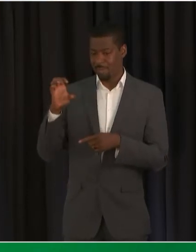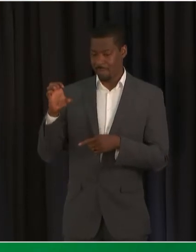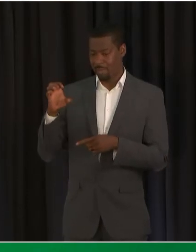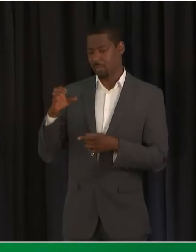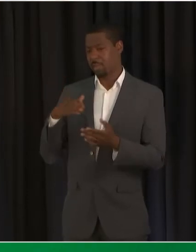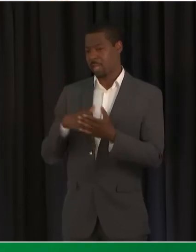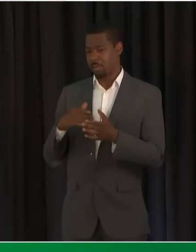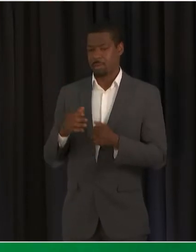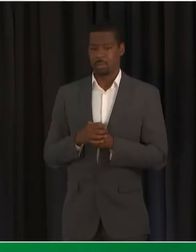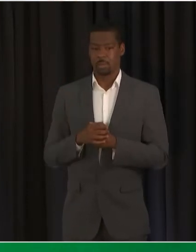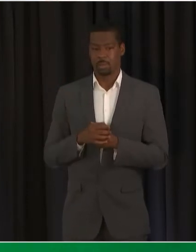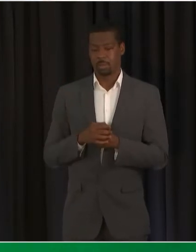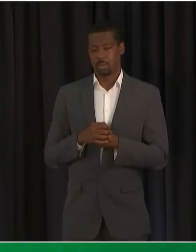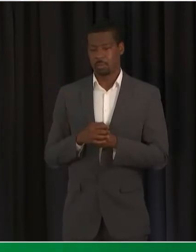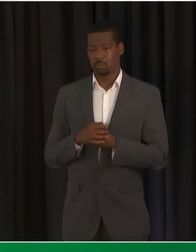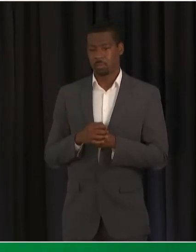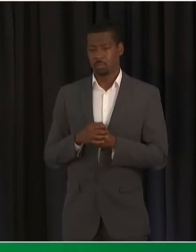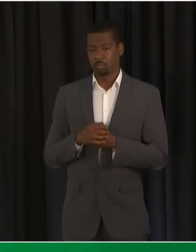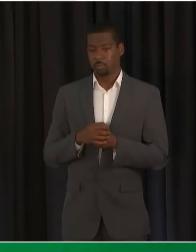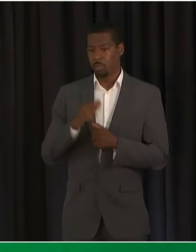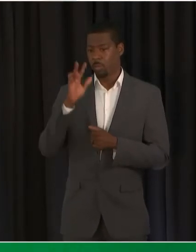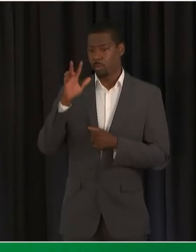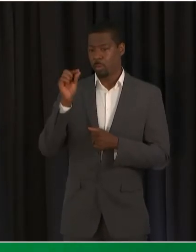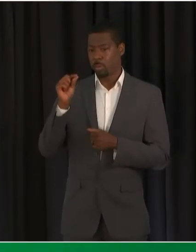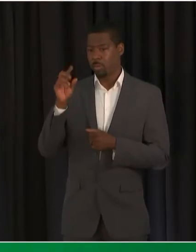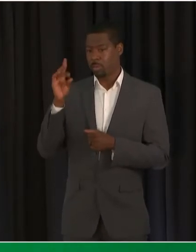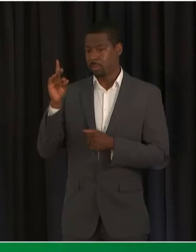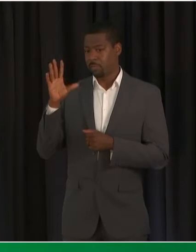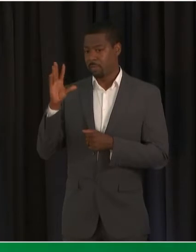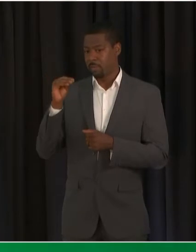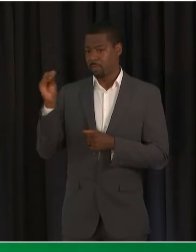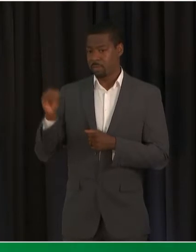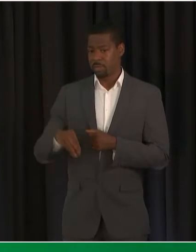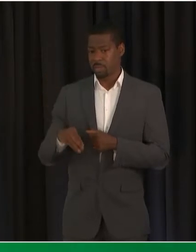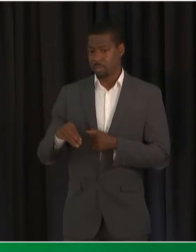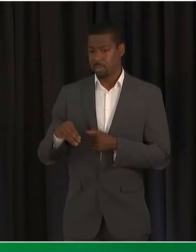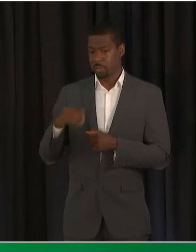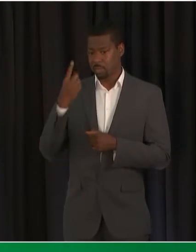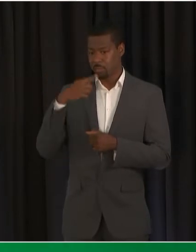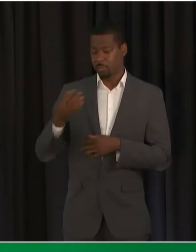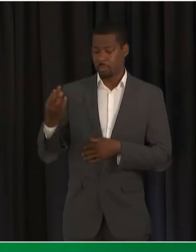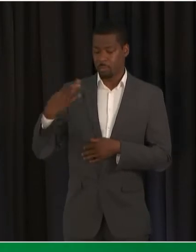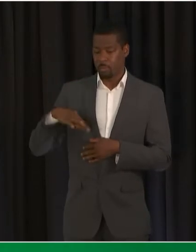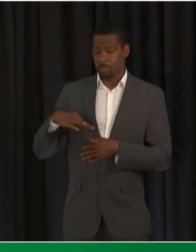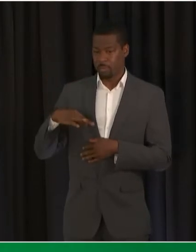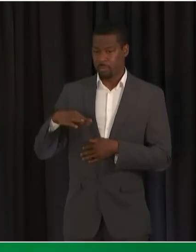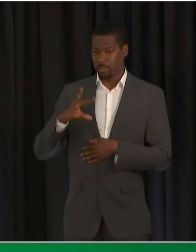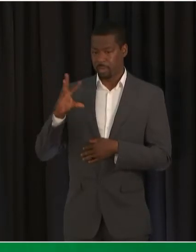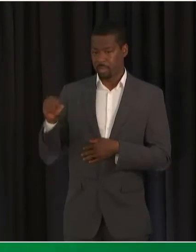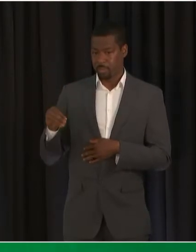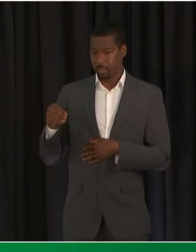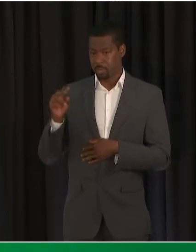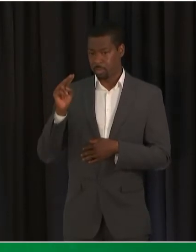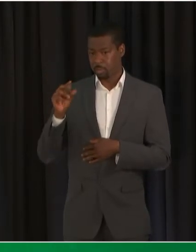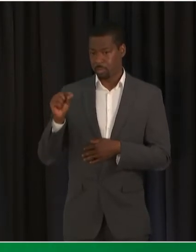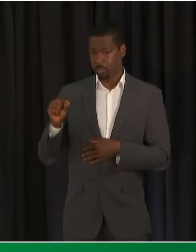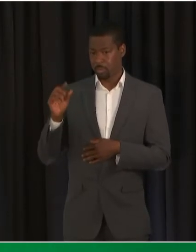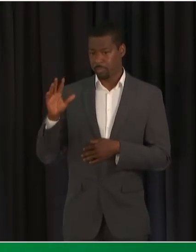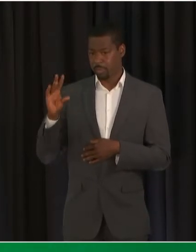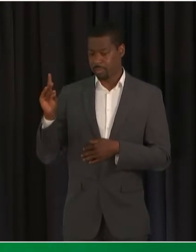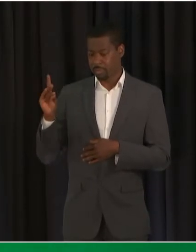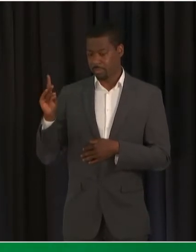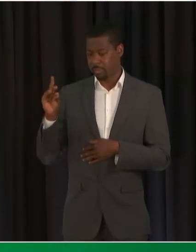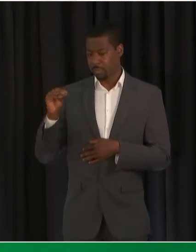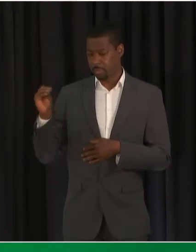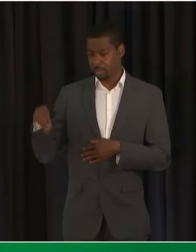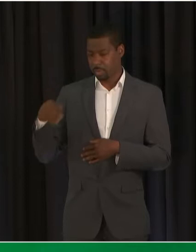$500,000, okay? Now, the terms, 3.75% for profit companies, 2.75%